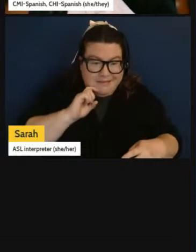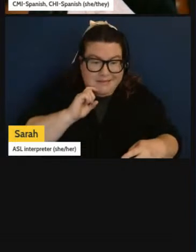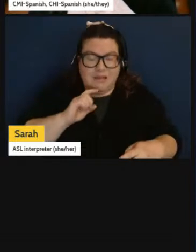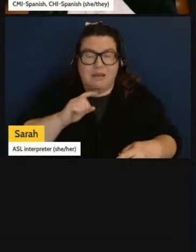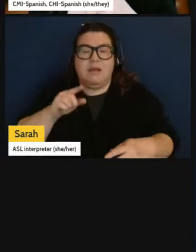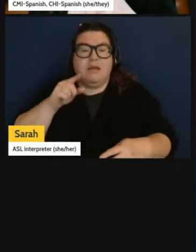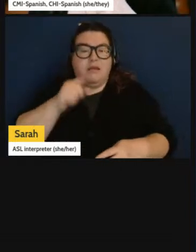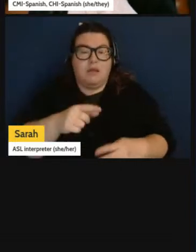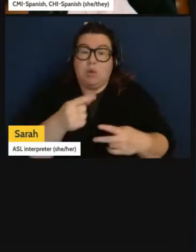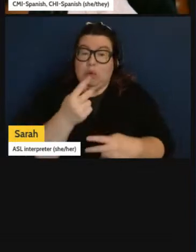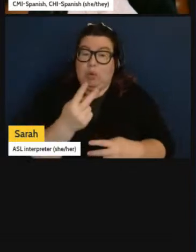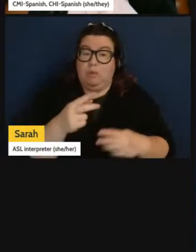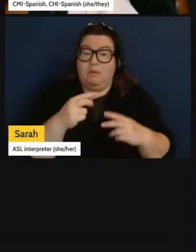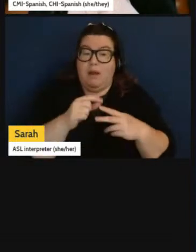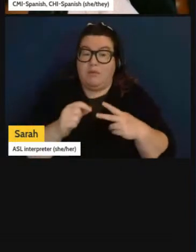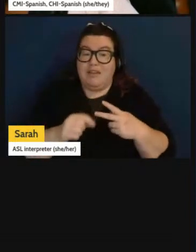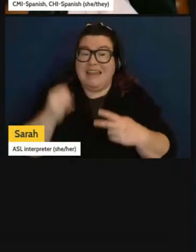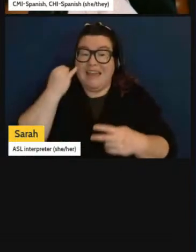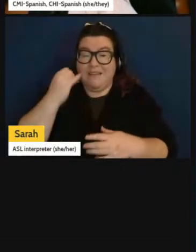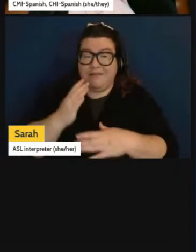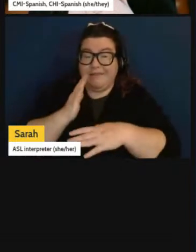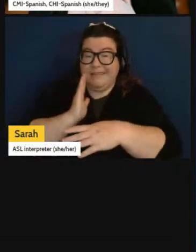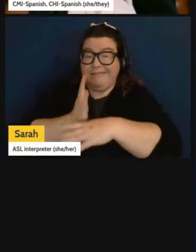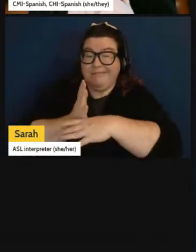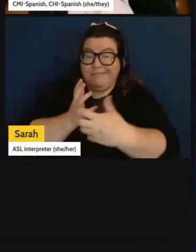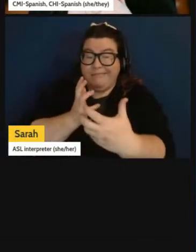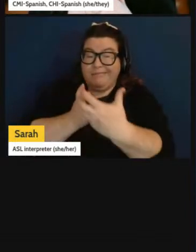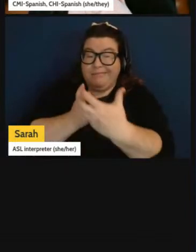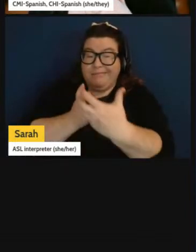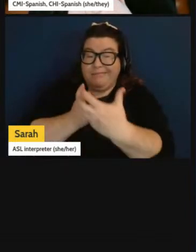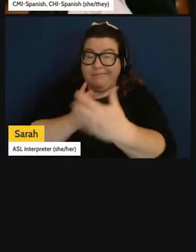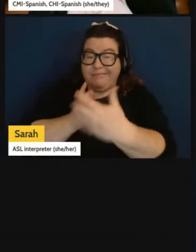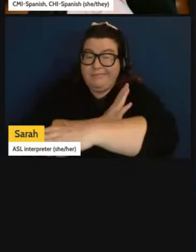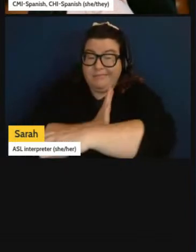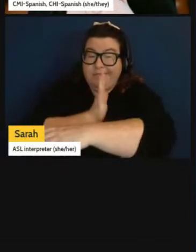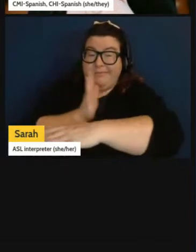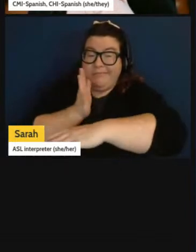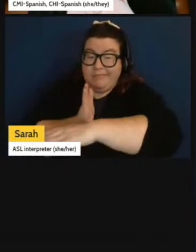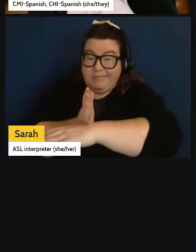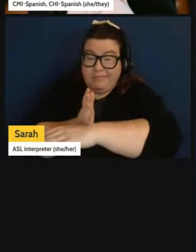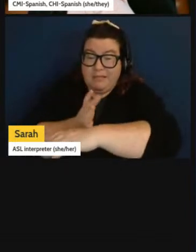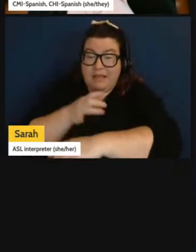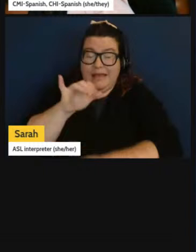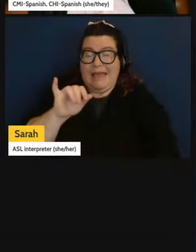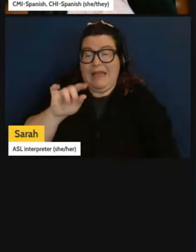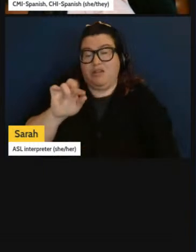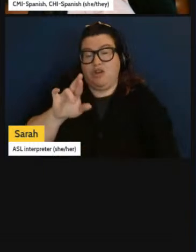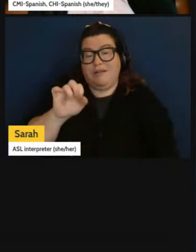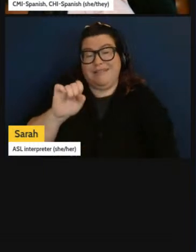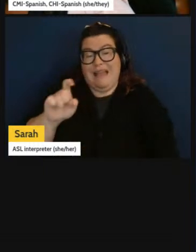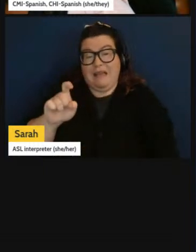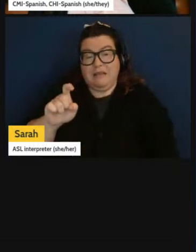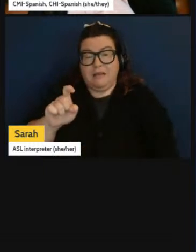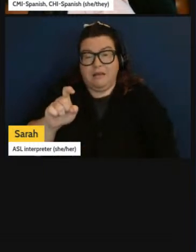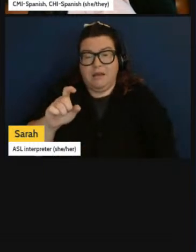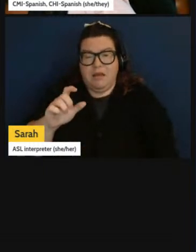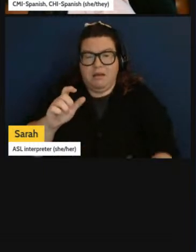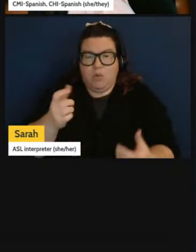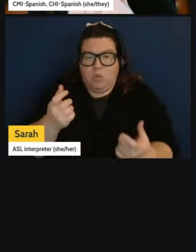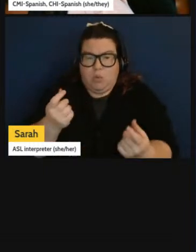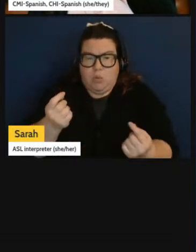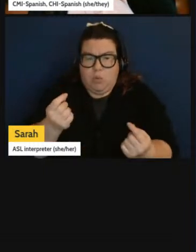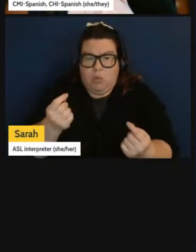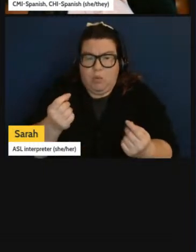So if someone were intersex, first off, this wouldn't be gender, this would be sex. If someone were intersex, would they check both male